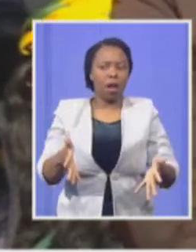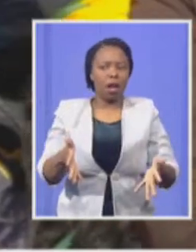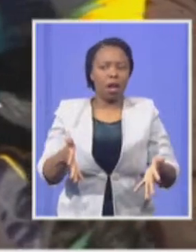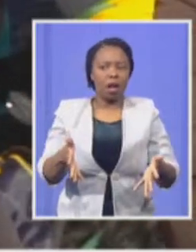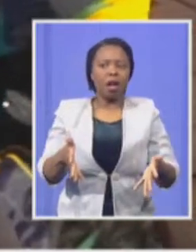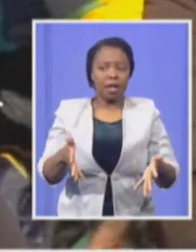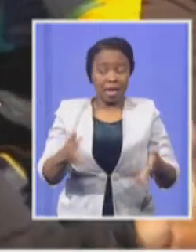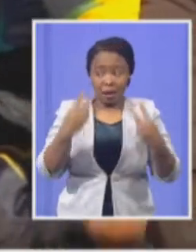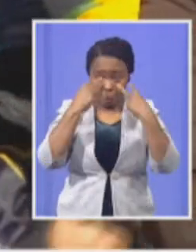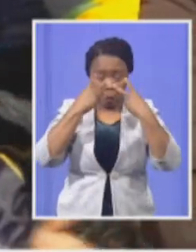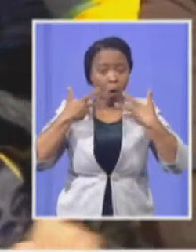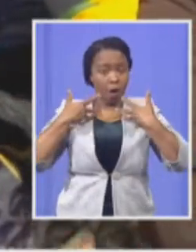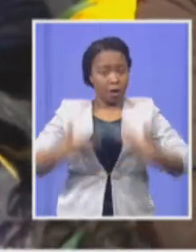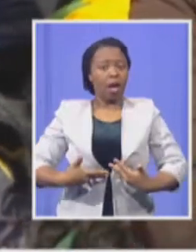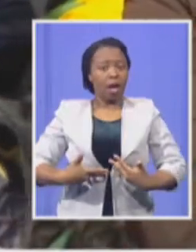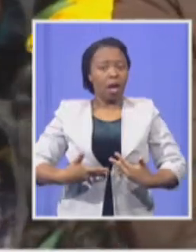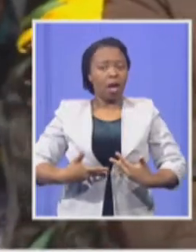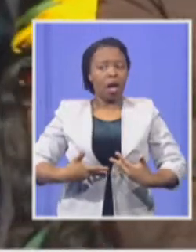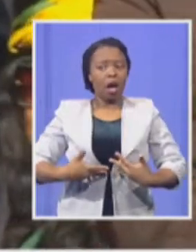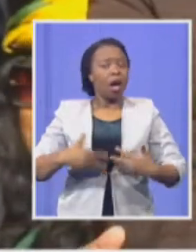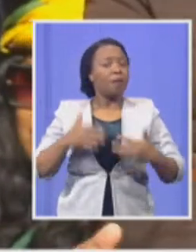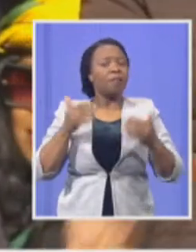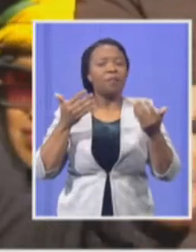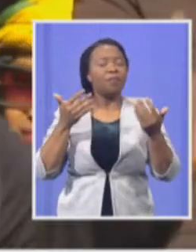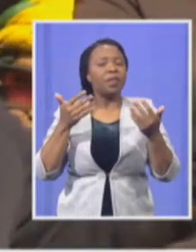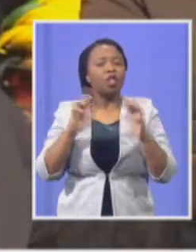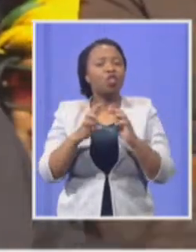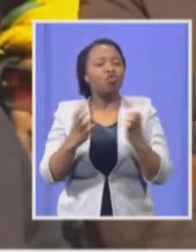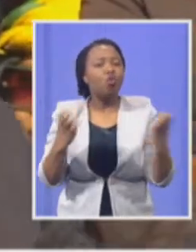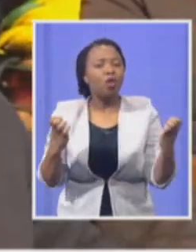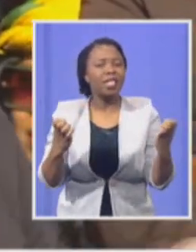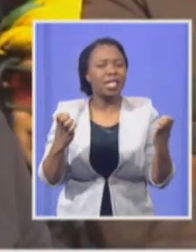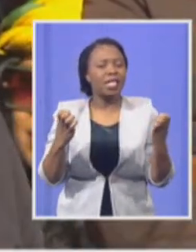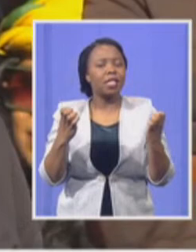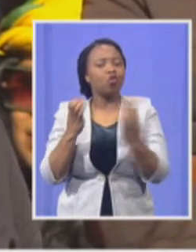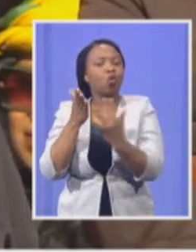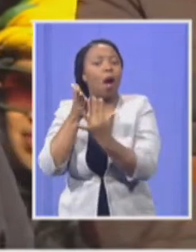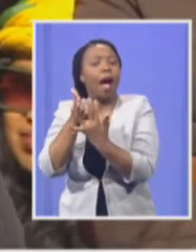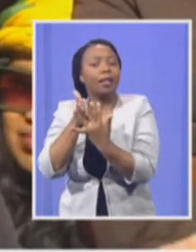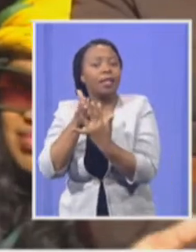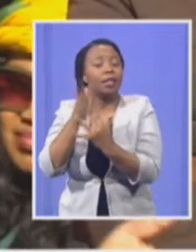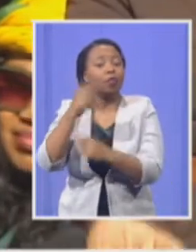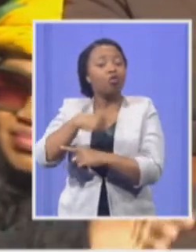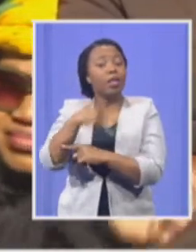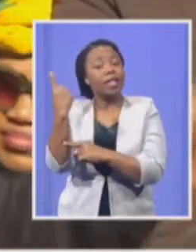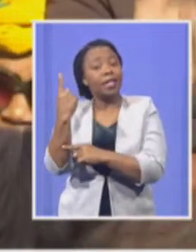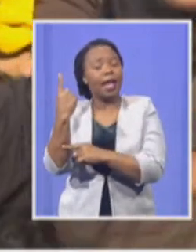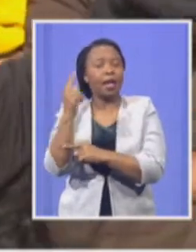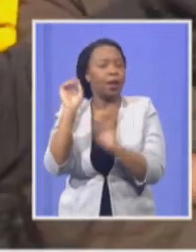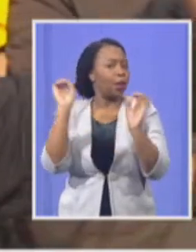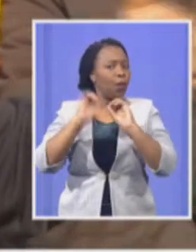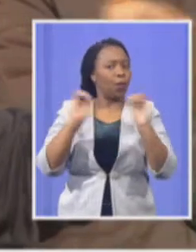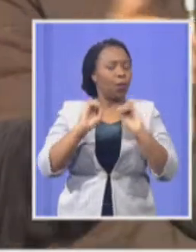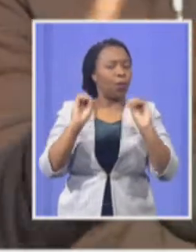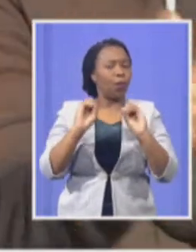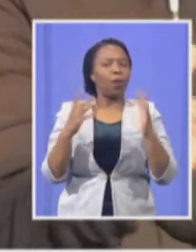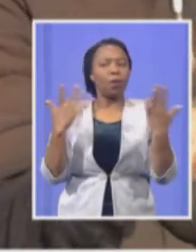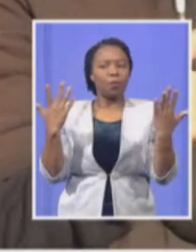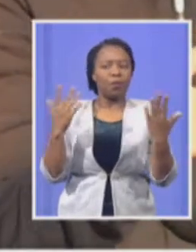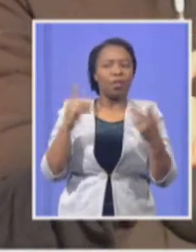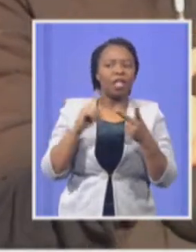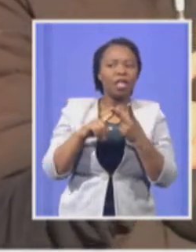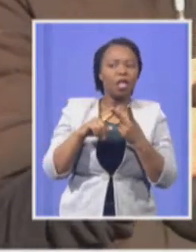ungibona nami, we don't have facilities that way esizowa access during the day, whereby we would have soccer dance